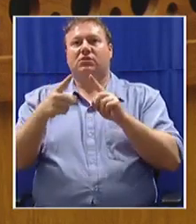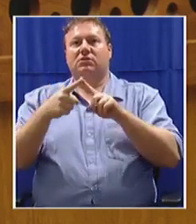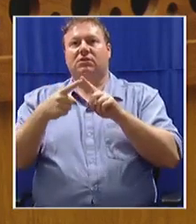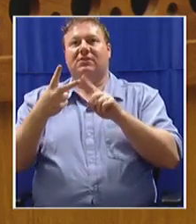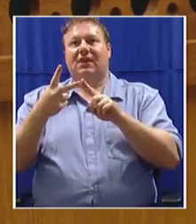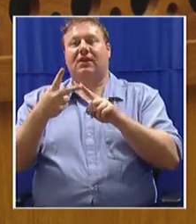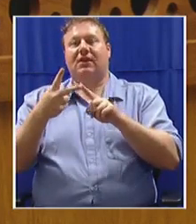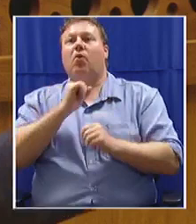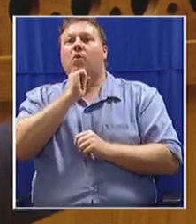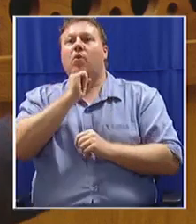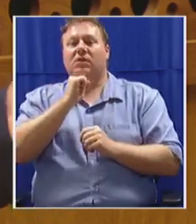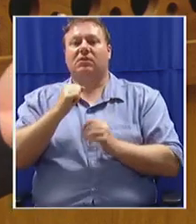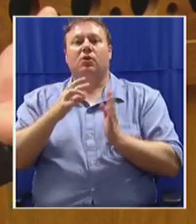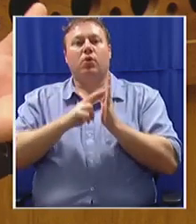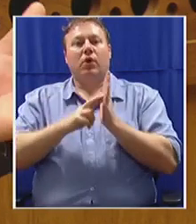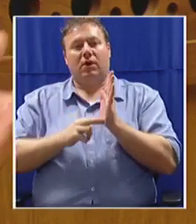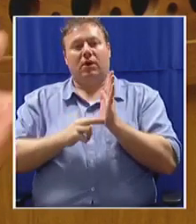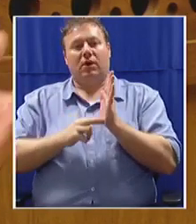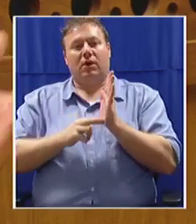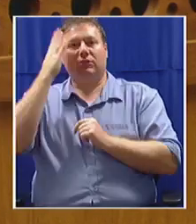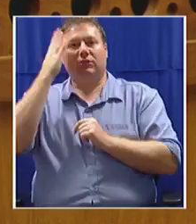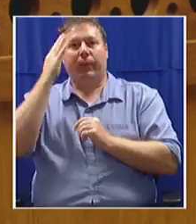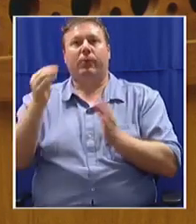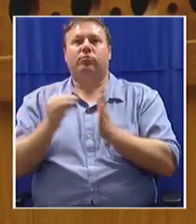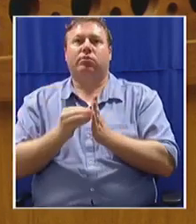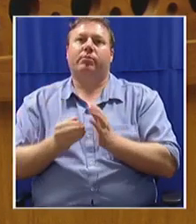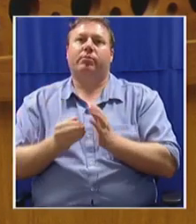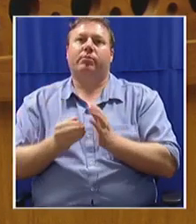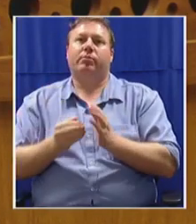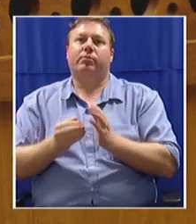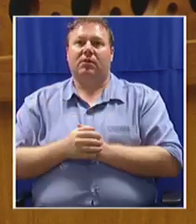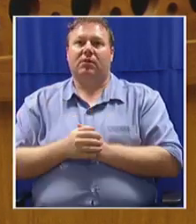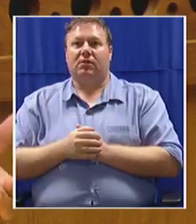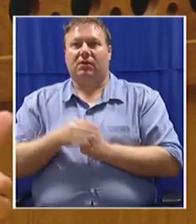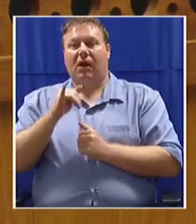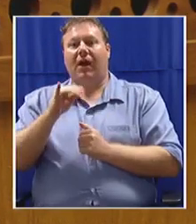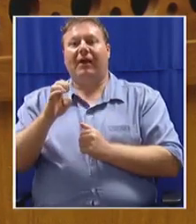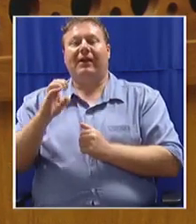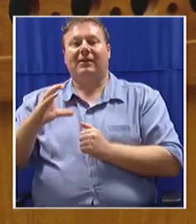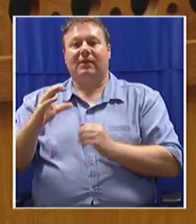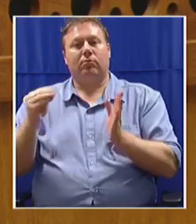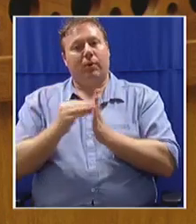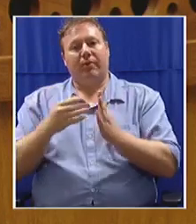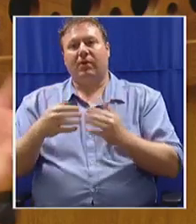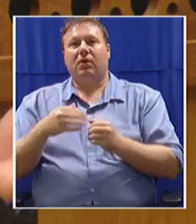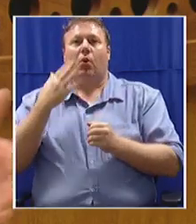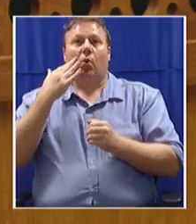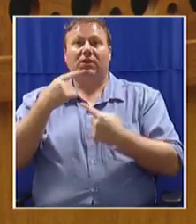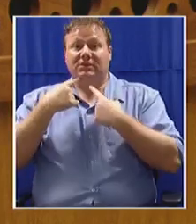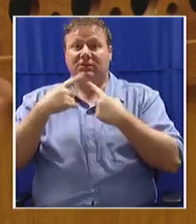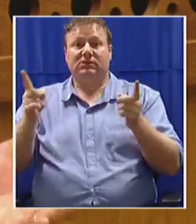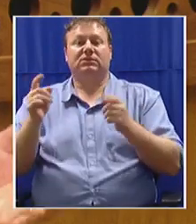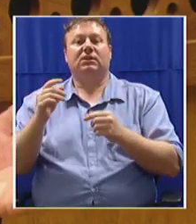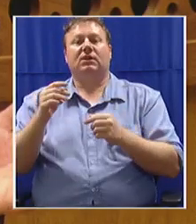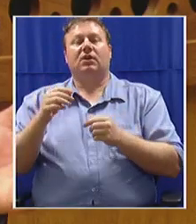will be made known because that's the day the IEC have set. And the sooner we need to disclose our campaign funding, all parties